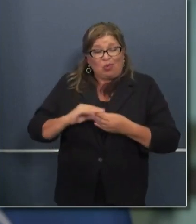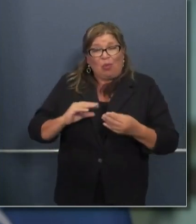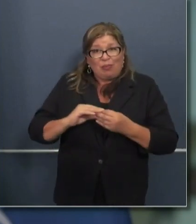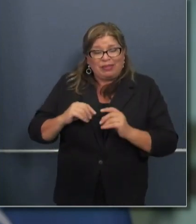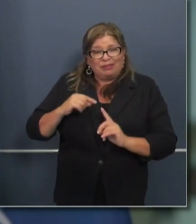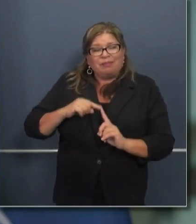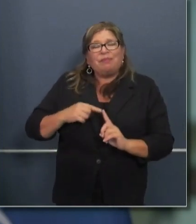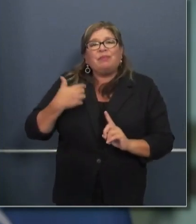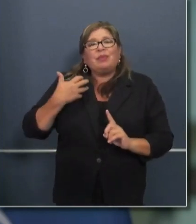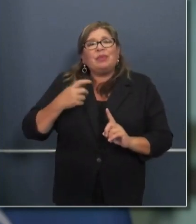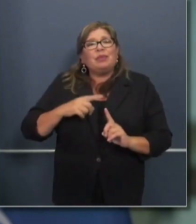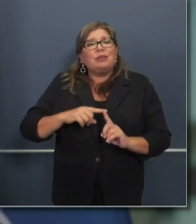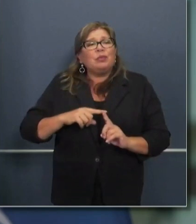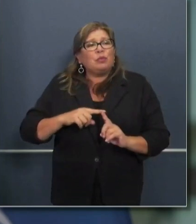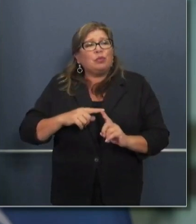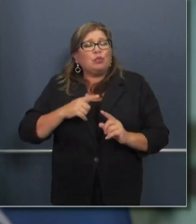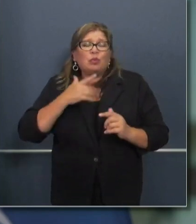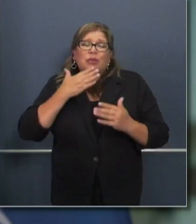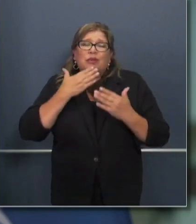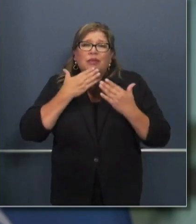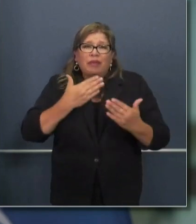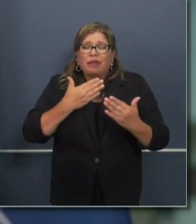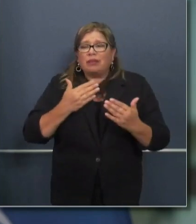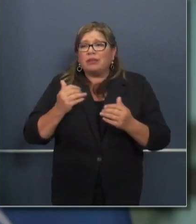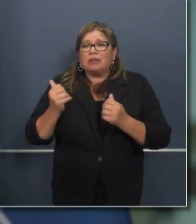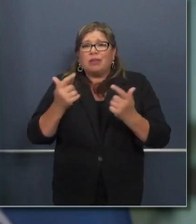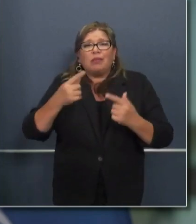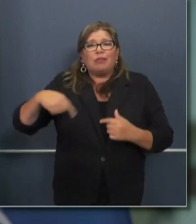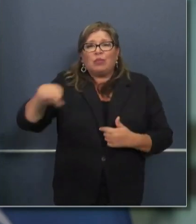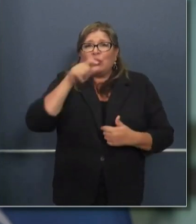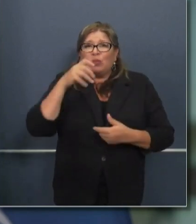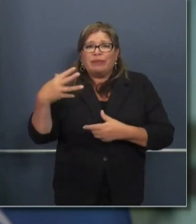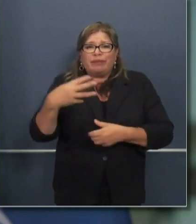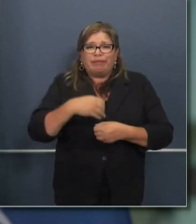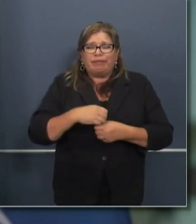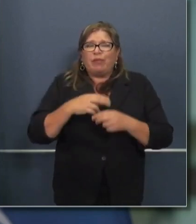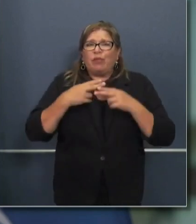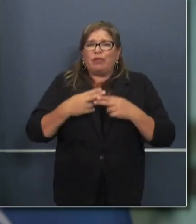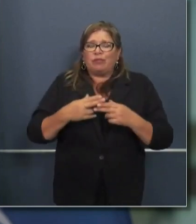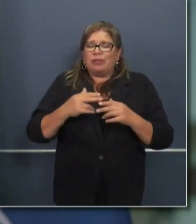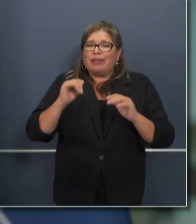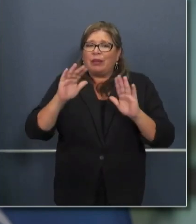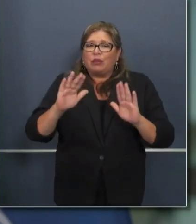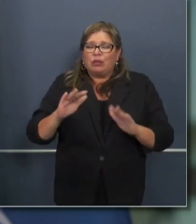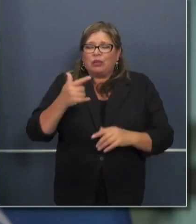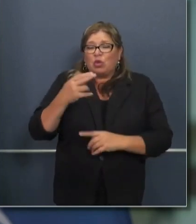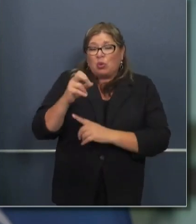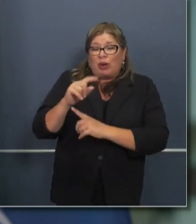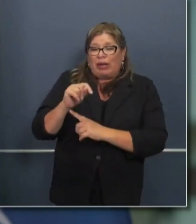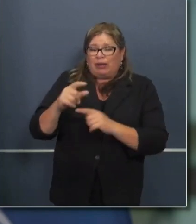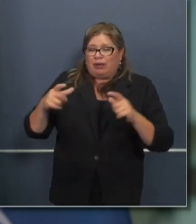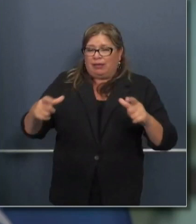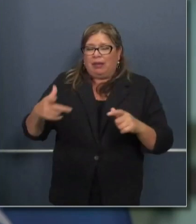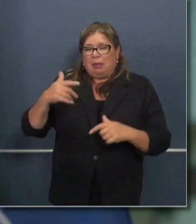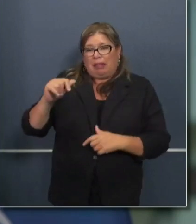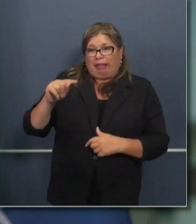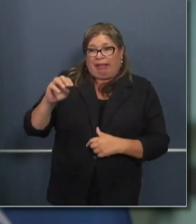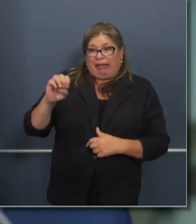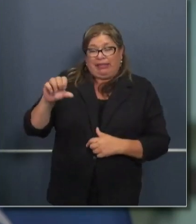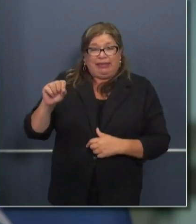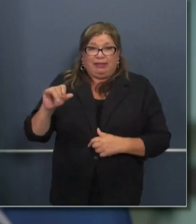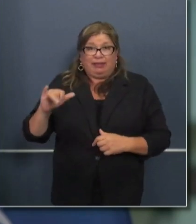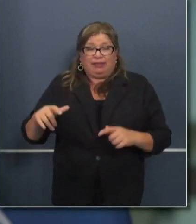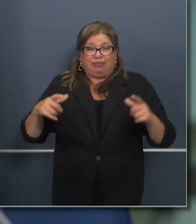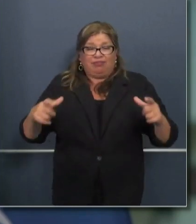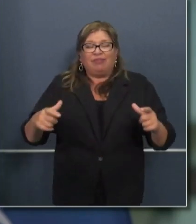that have participated in this Great Plates effort. I mentioned a few months ago, and it was just a few months ago, that California was going